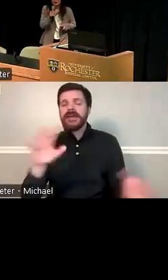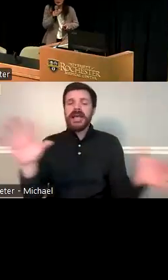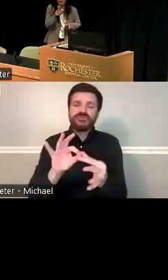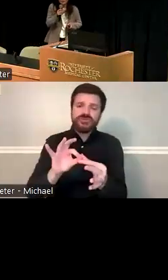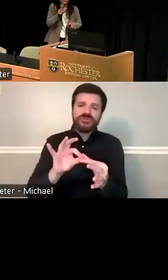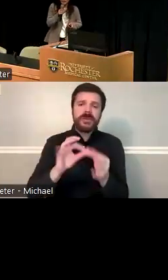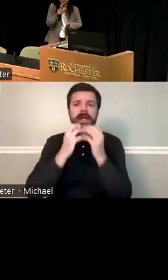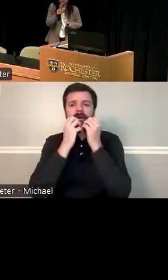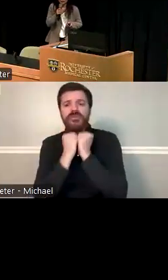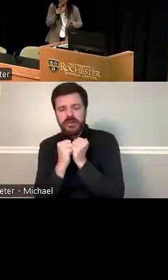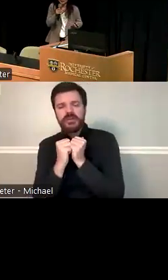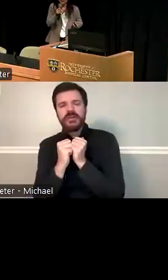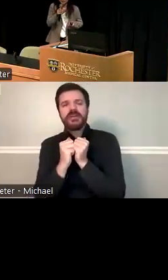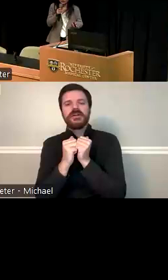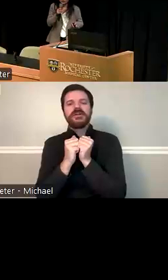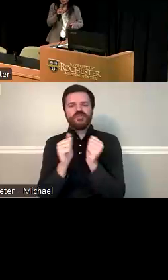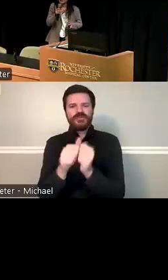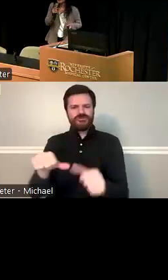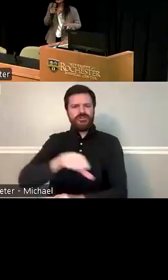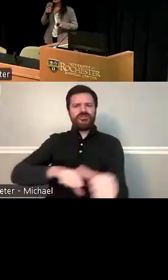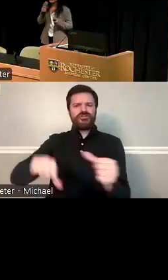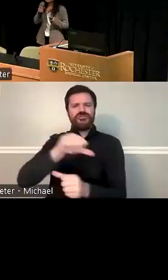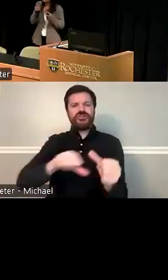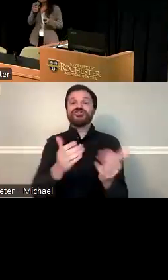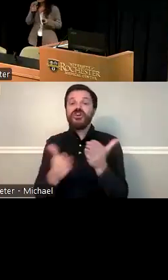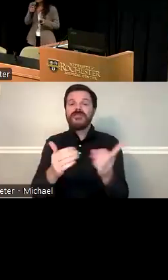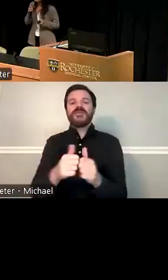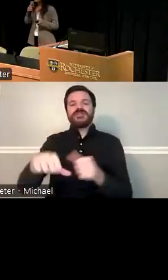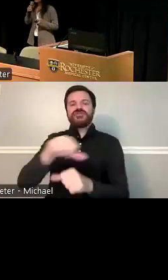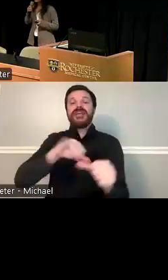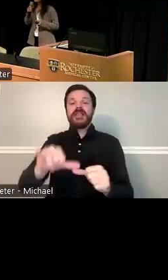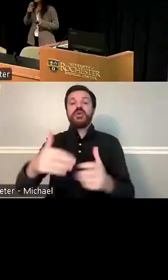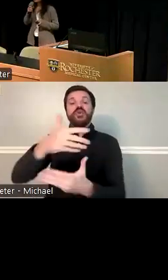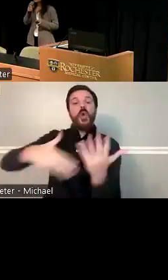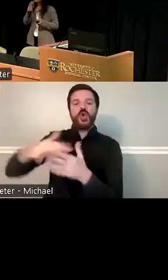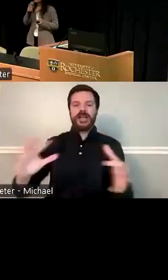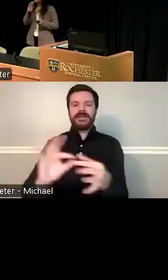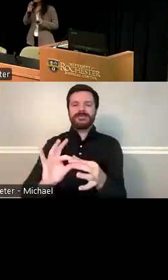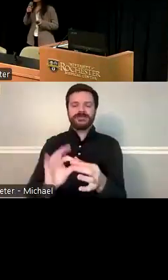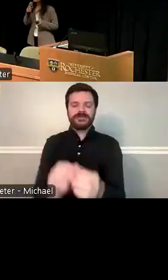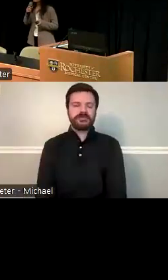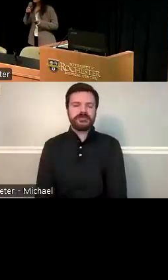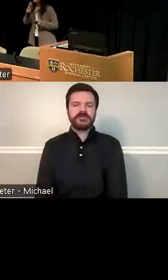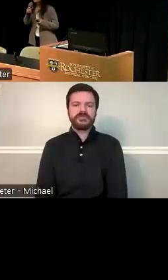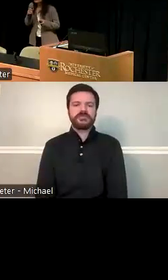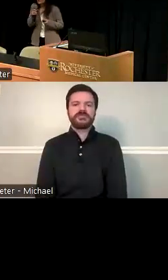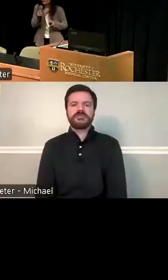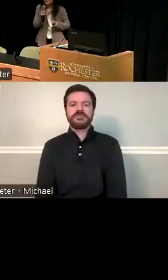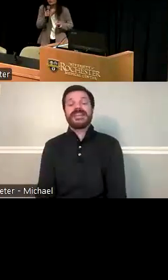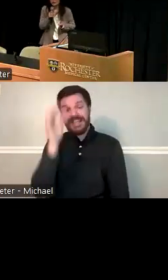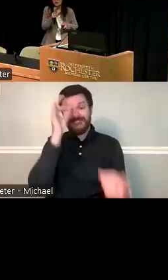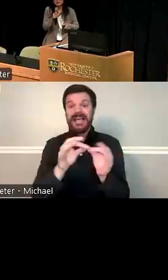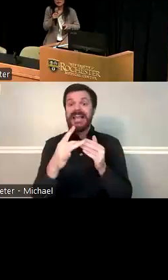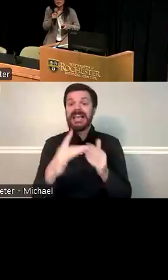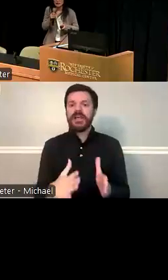care with each other, the service with each other. So that's the social connection part. And so as faith leaders build that kind